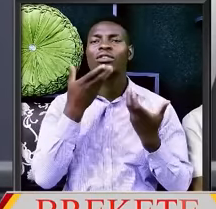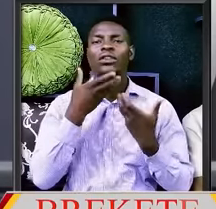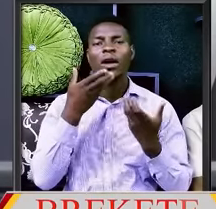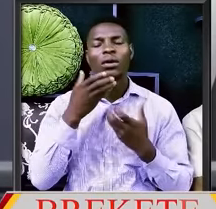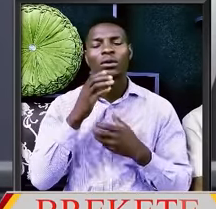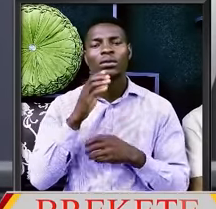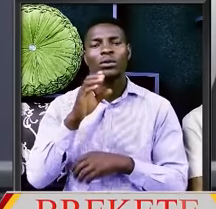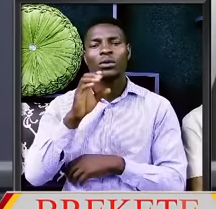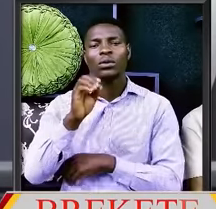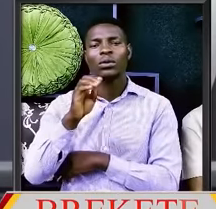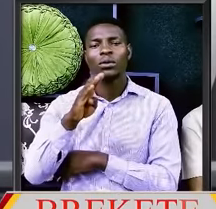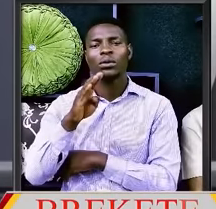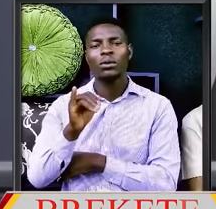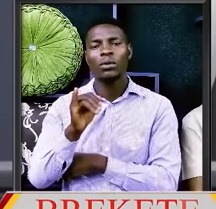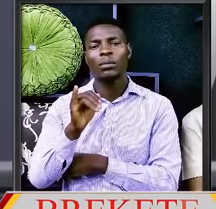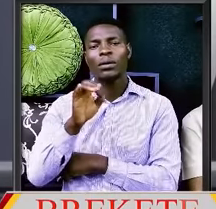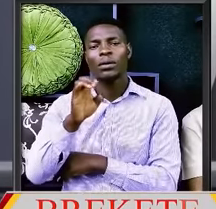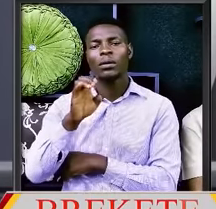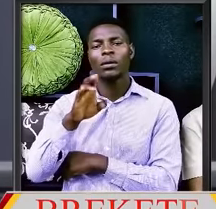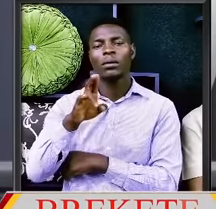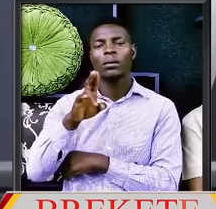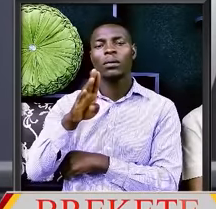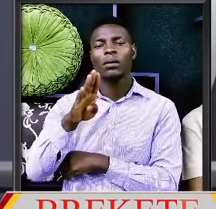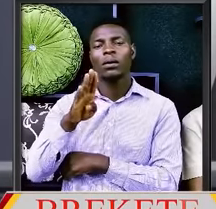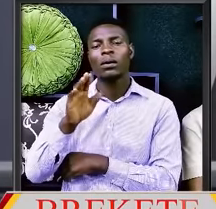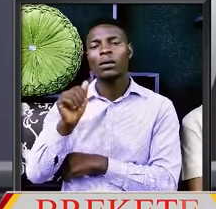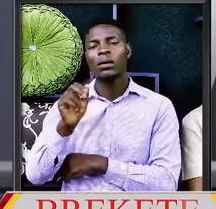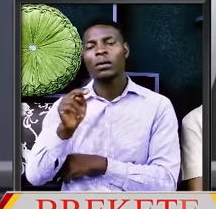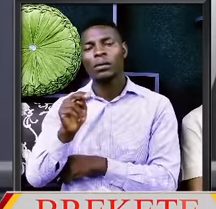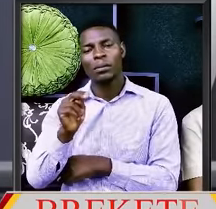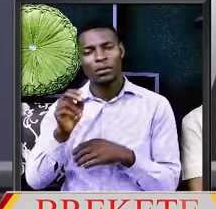develop Lagos, they develop